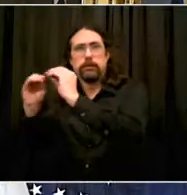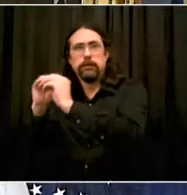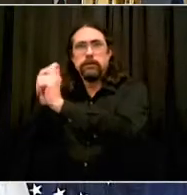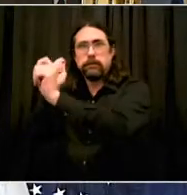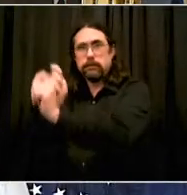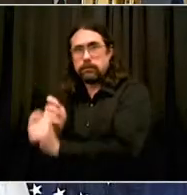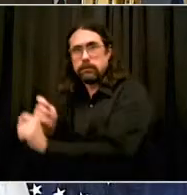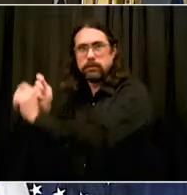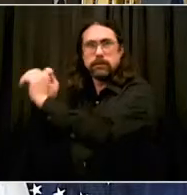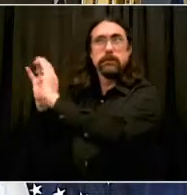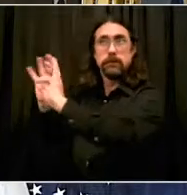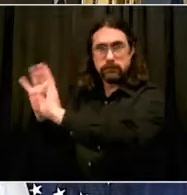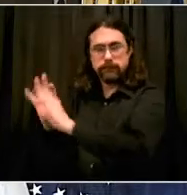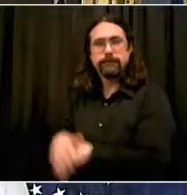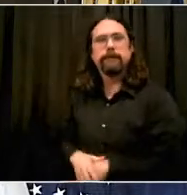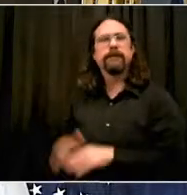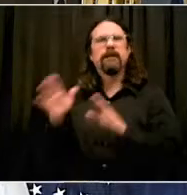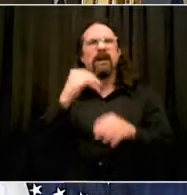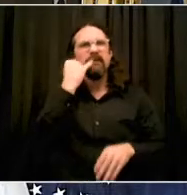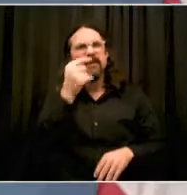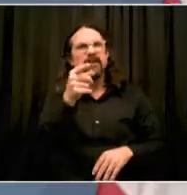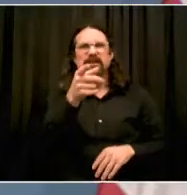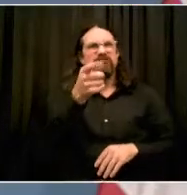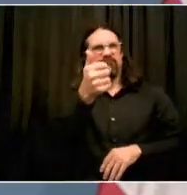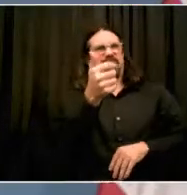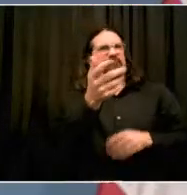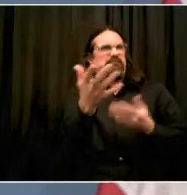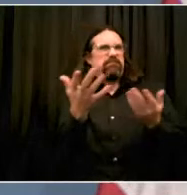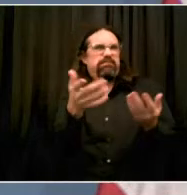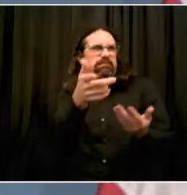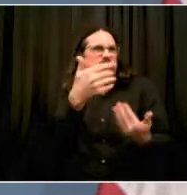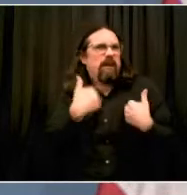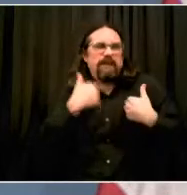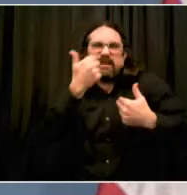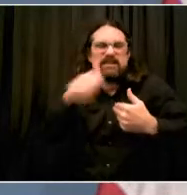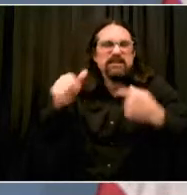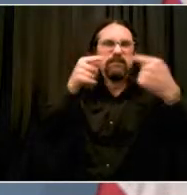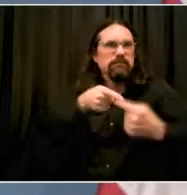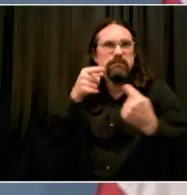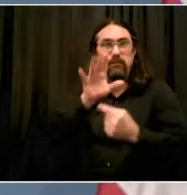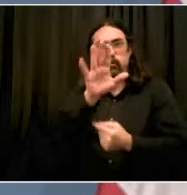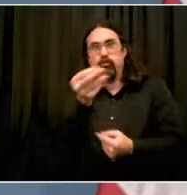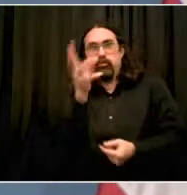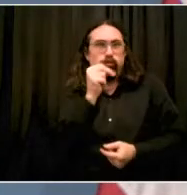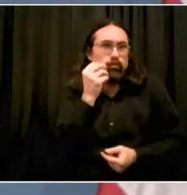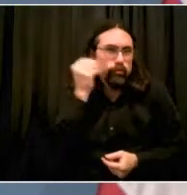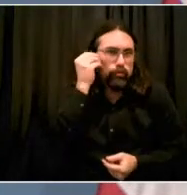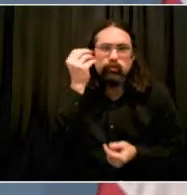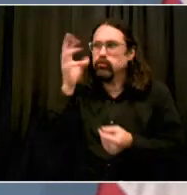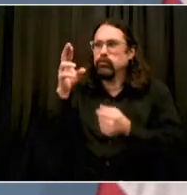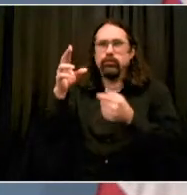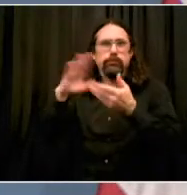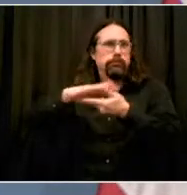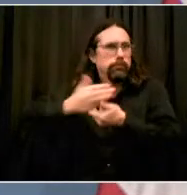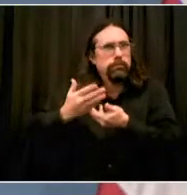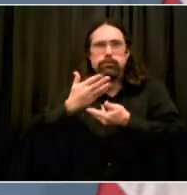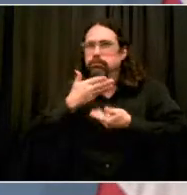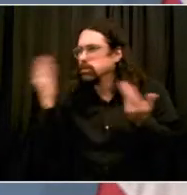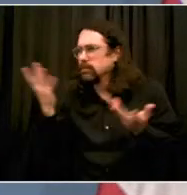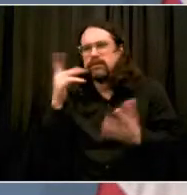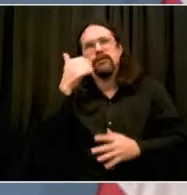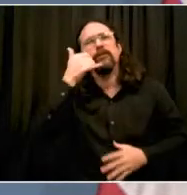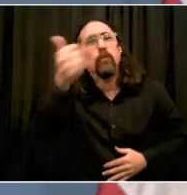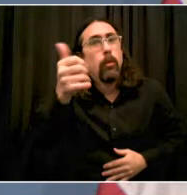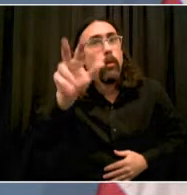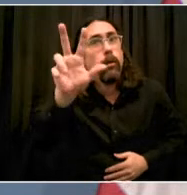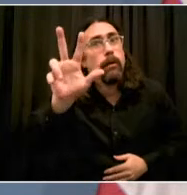home? So thank you. So Emma, the issue continues to be the supply side issue. So New York